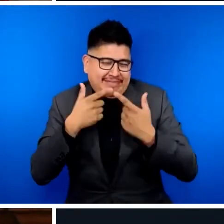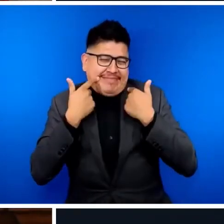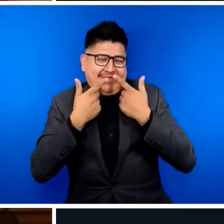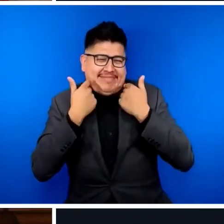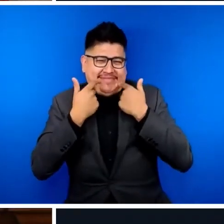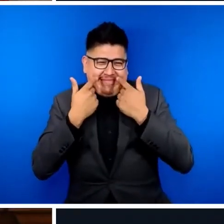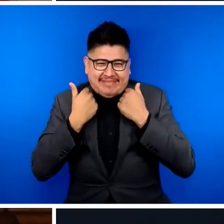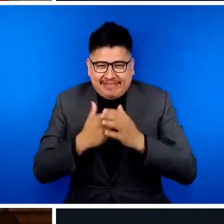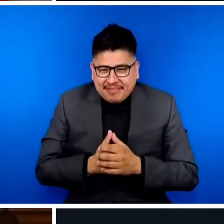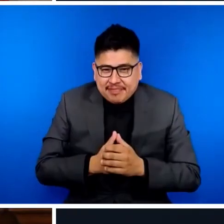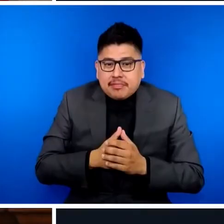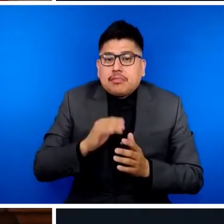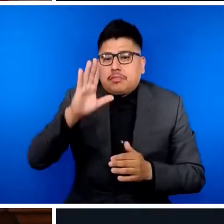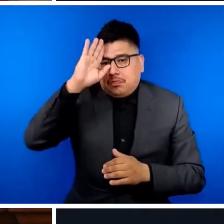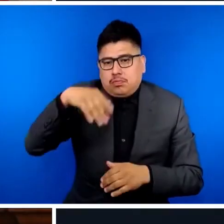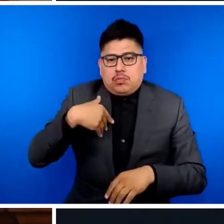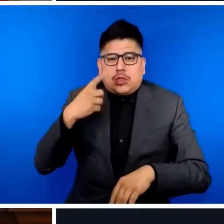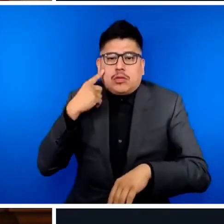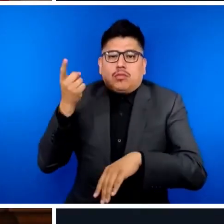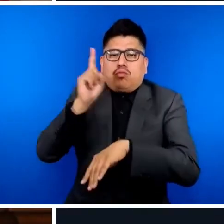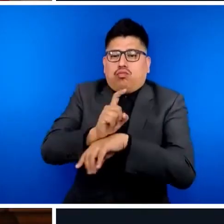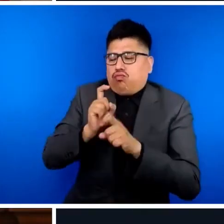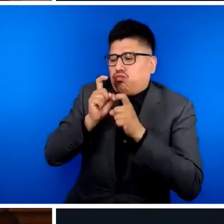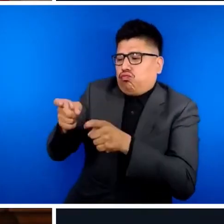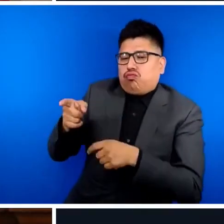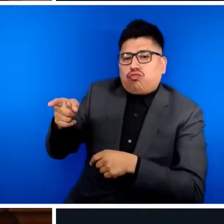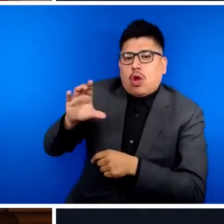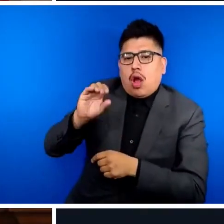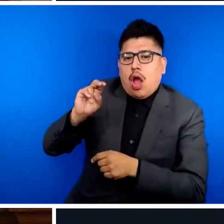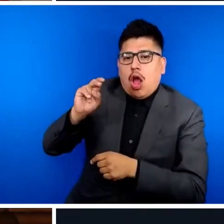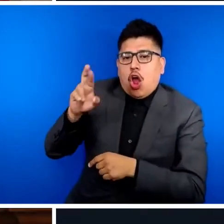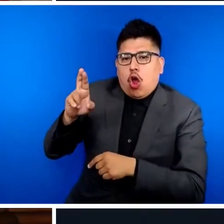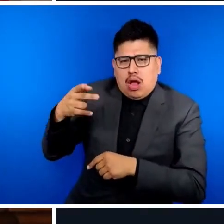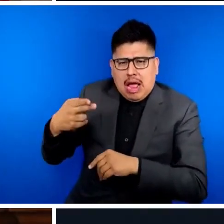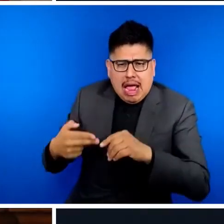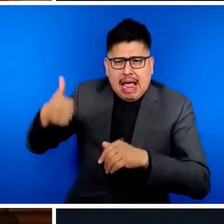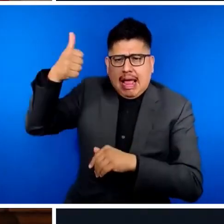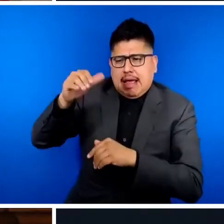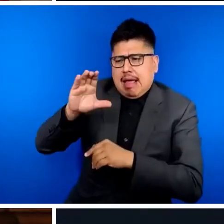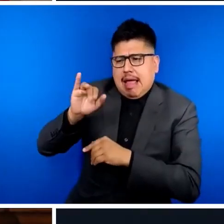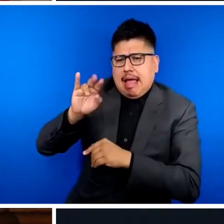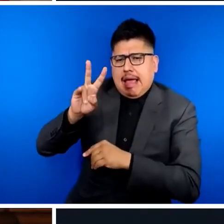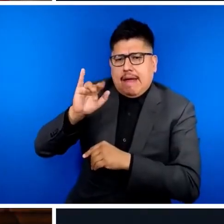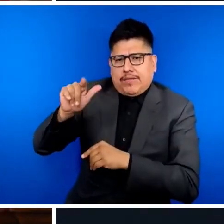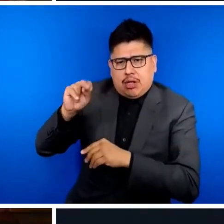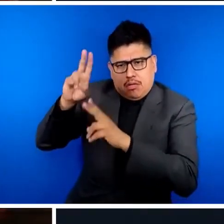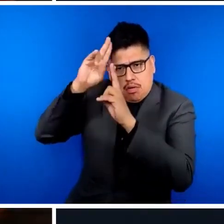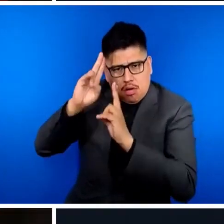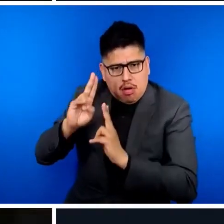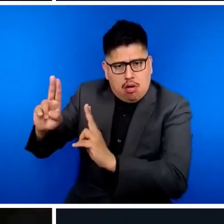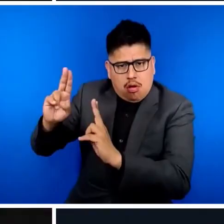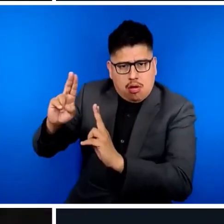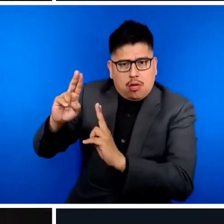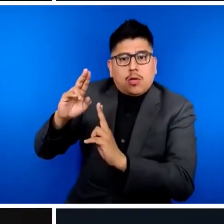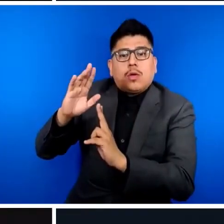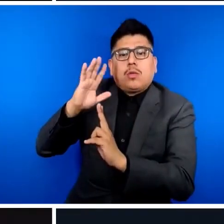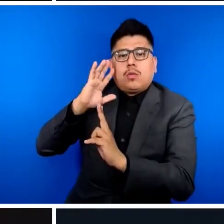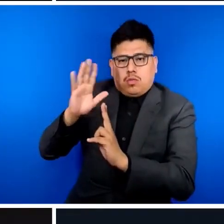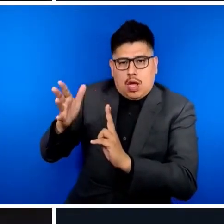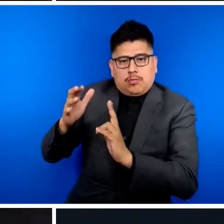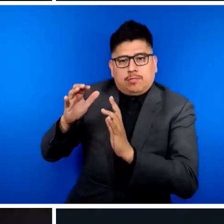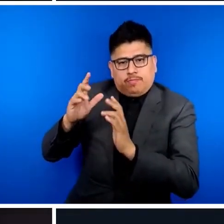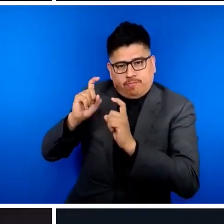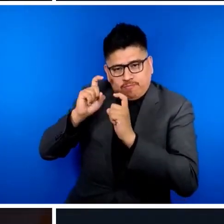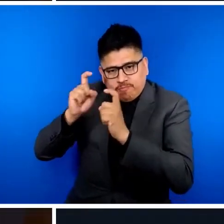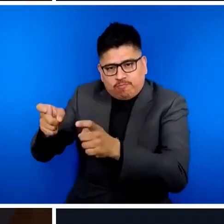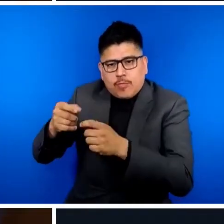presenting Connor with our highest civilian honor, which we will be given and which has been given to many athletes over